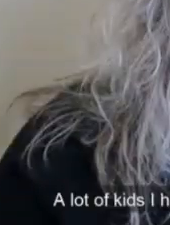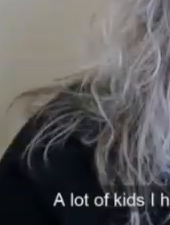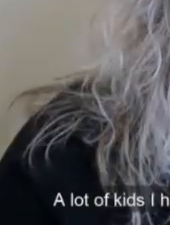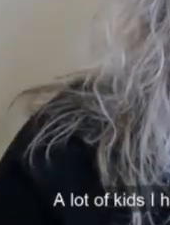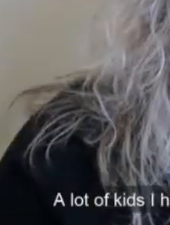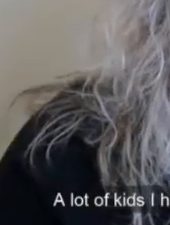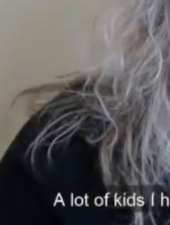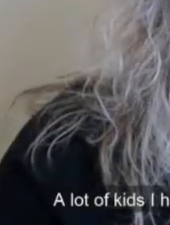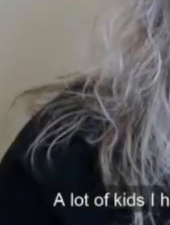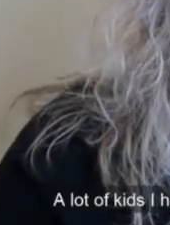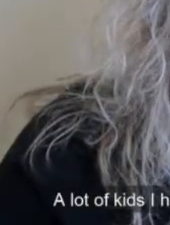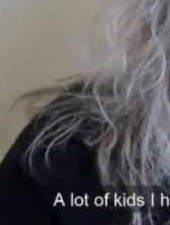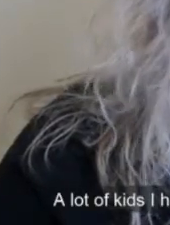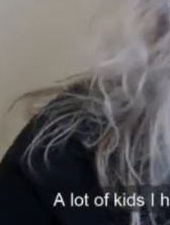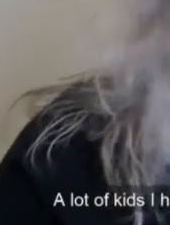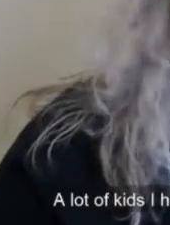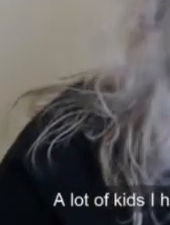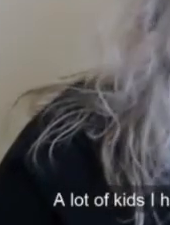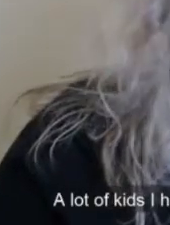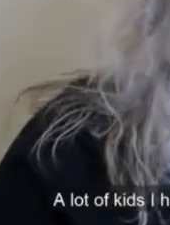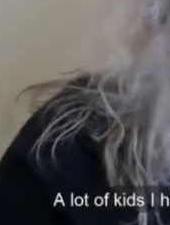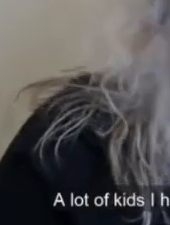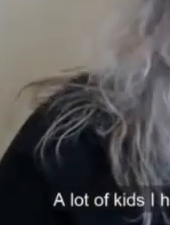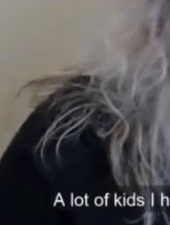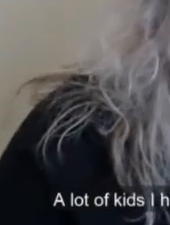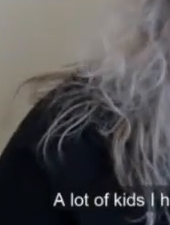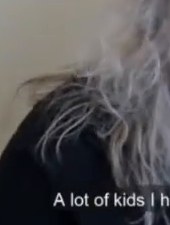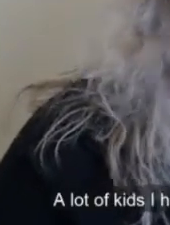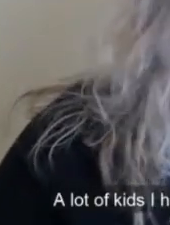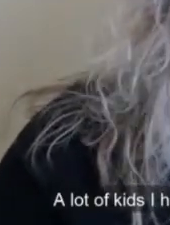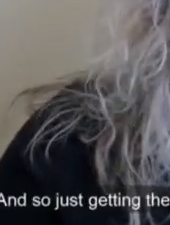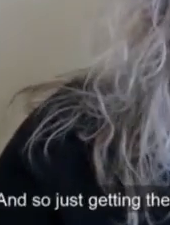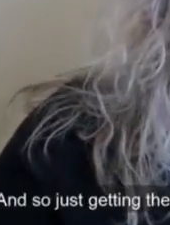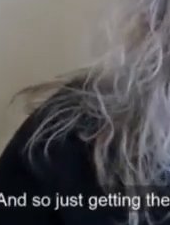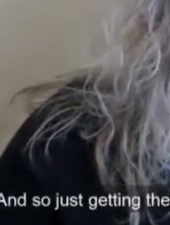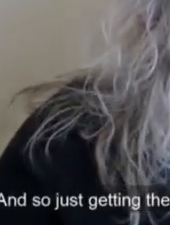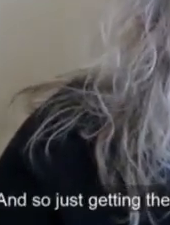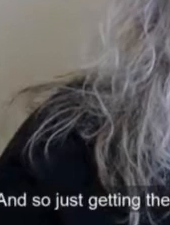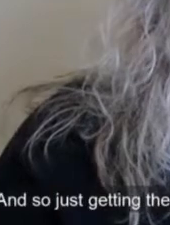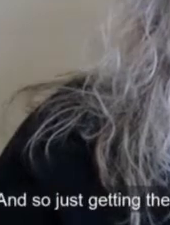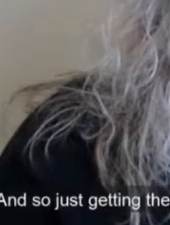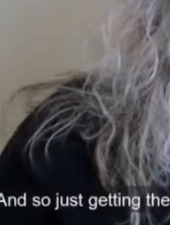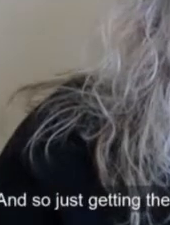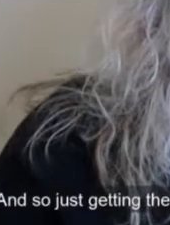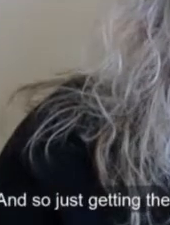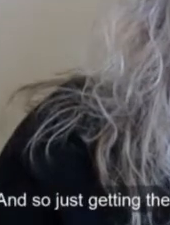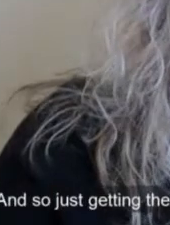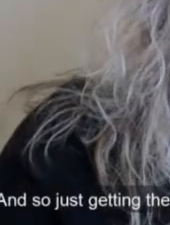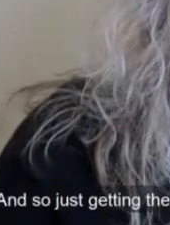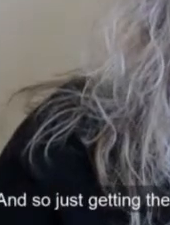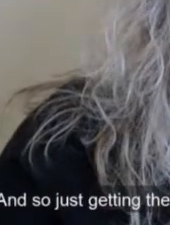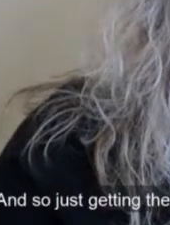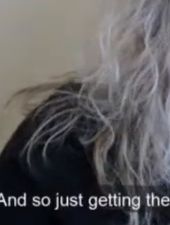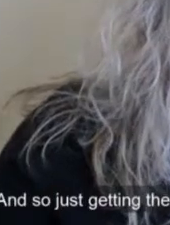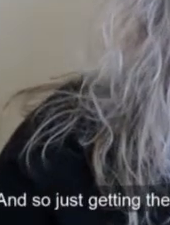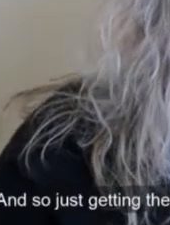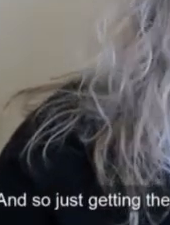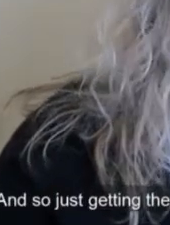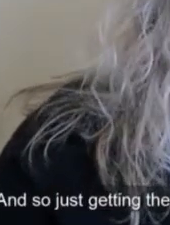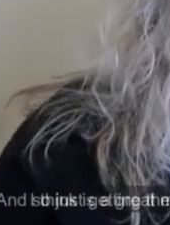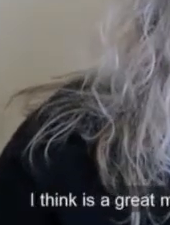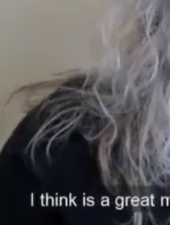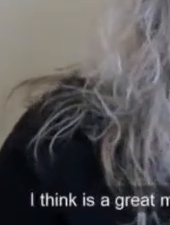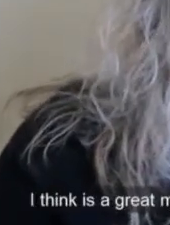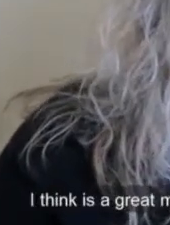A lot of kids I have come with no language, formal whatsoever. And so just getting them to even be able to communicate and carry